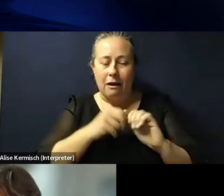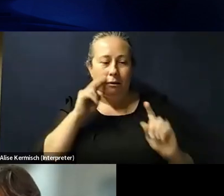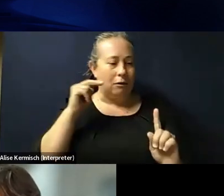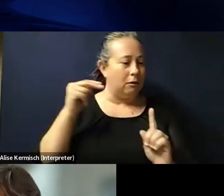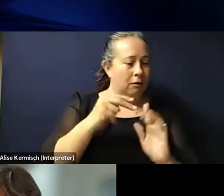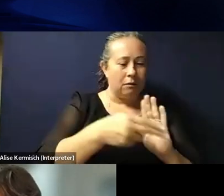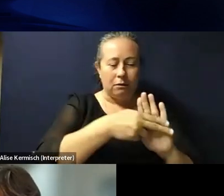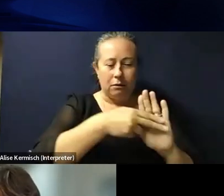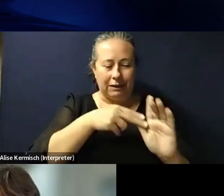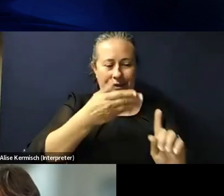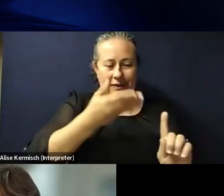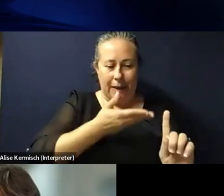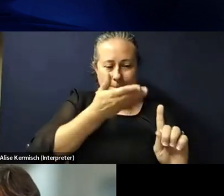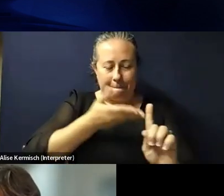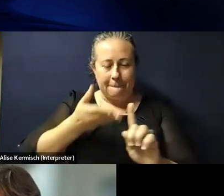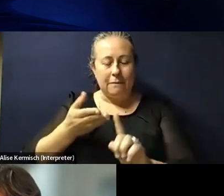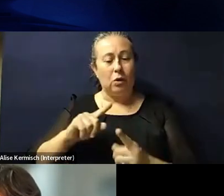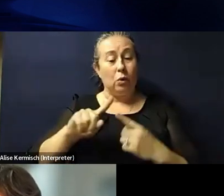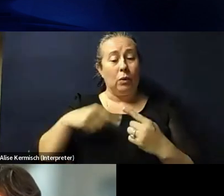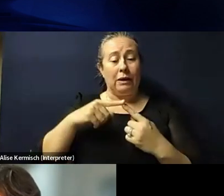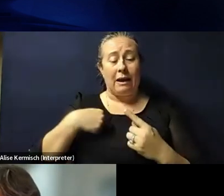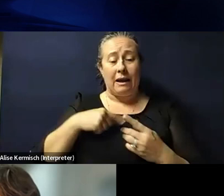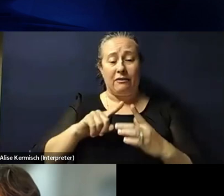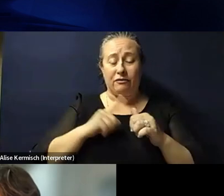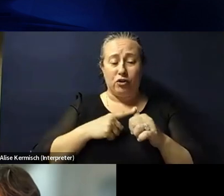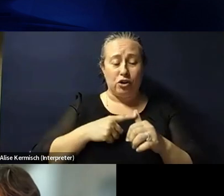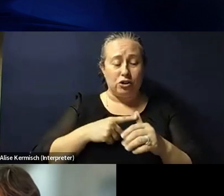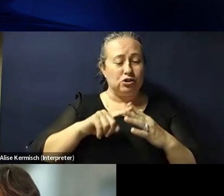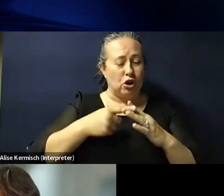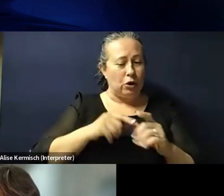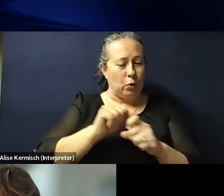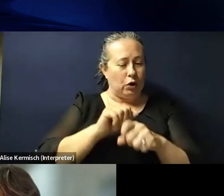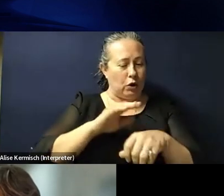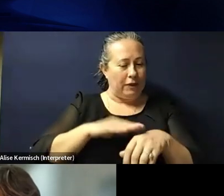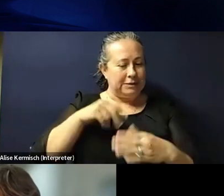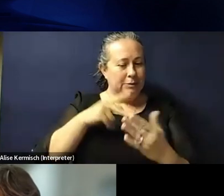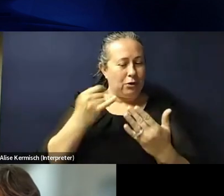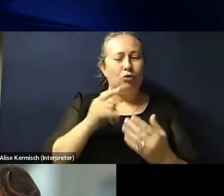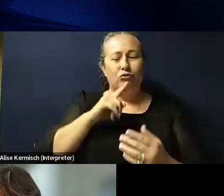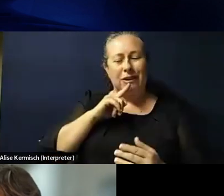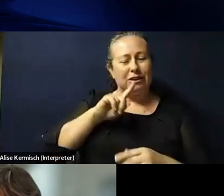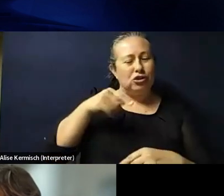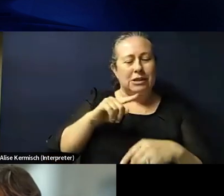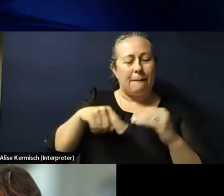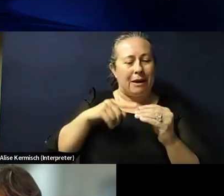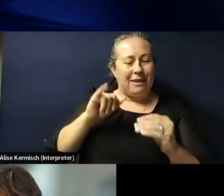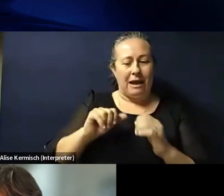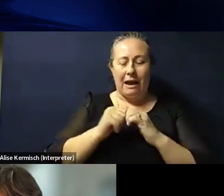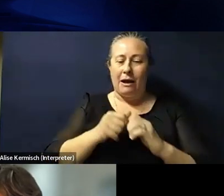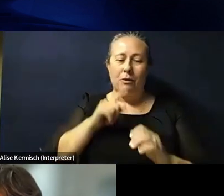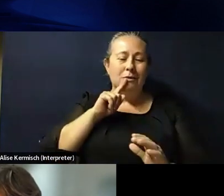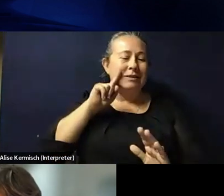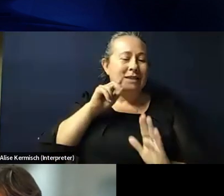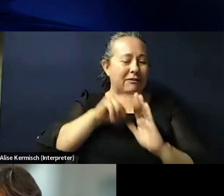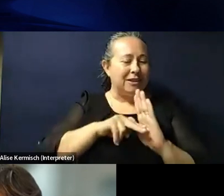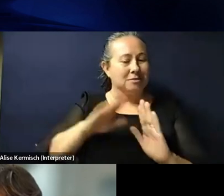And when I first started working on this project, medicalizing deafness, it was really just about that, about how deafness came to be medicalized